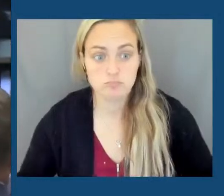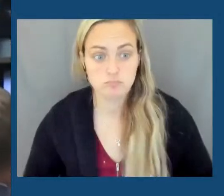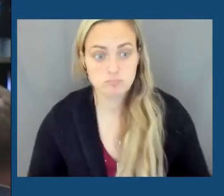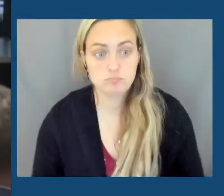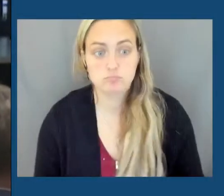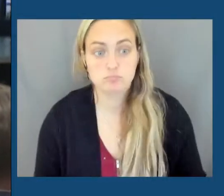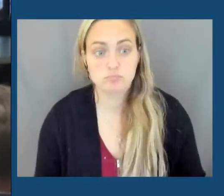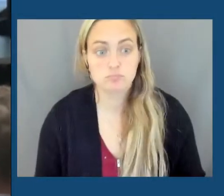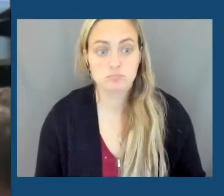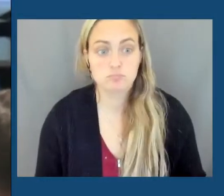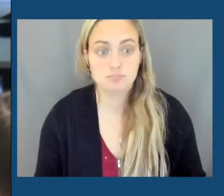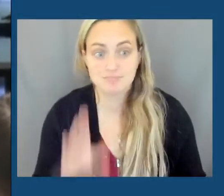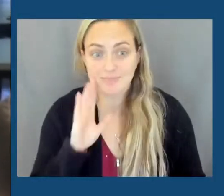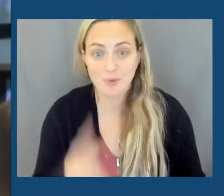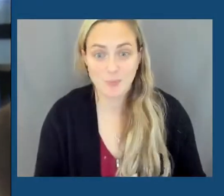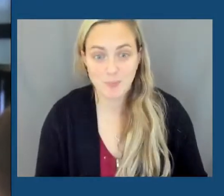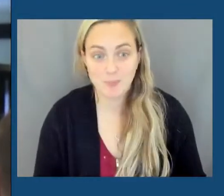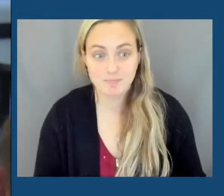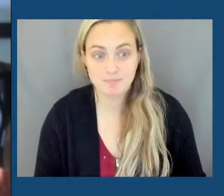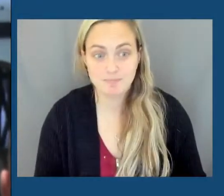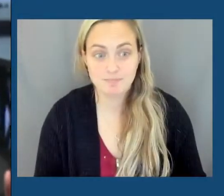Let